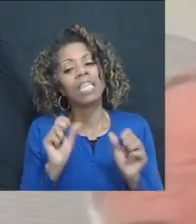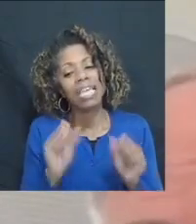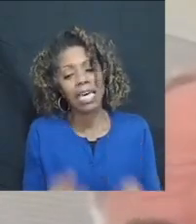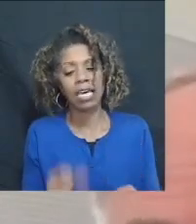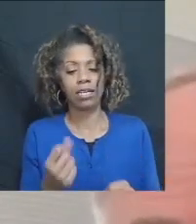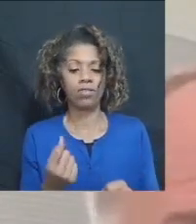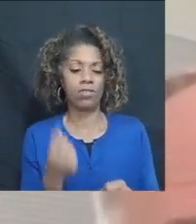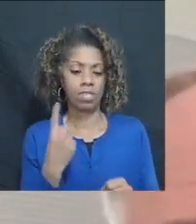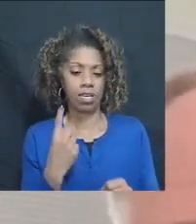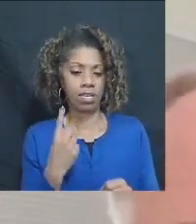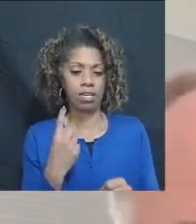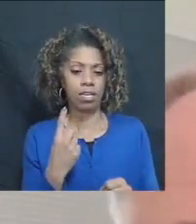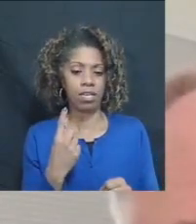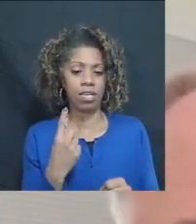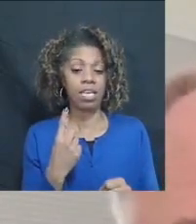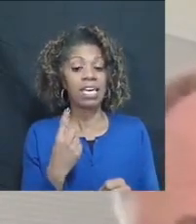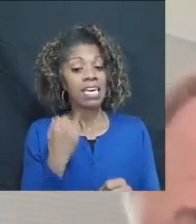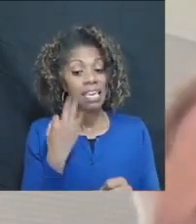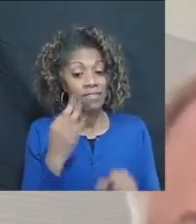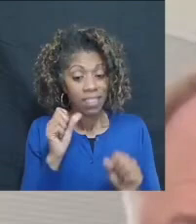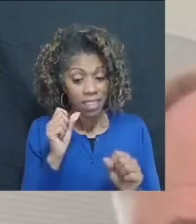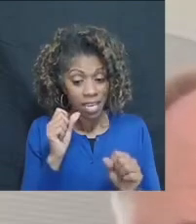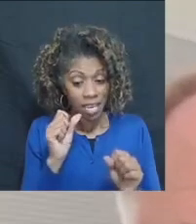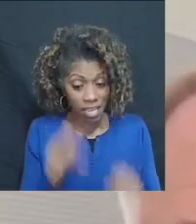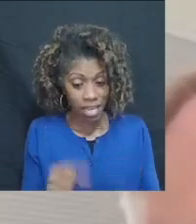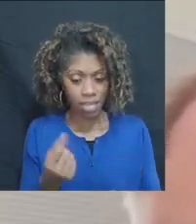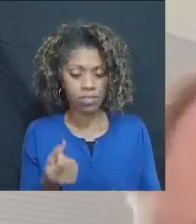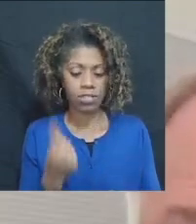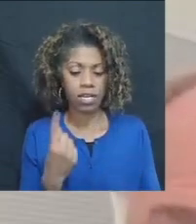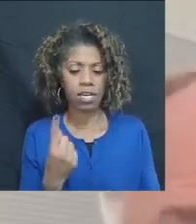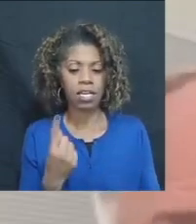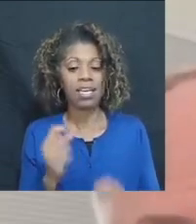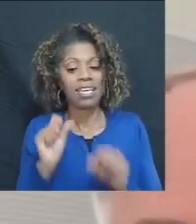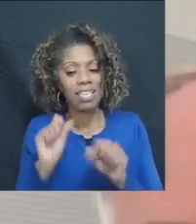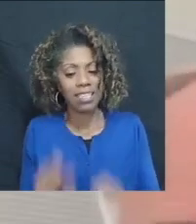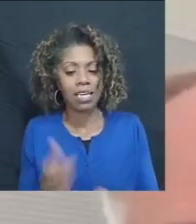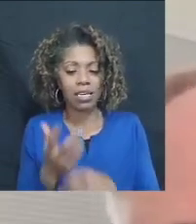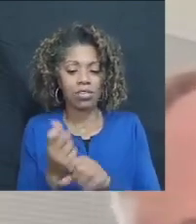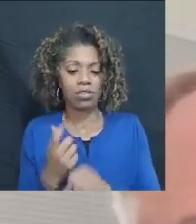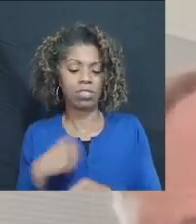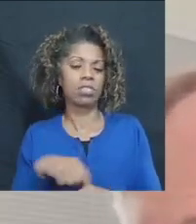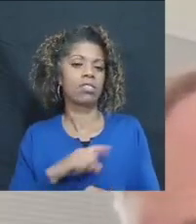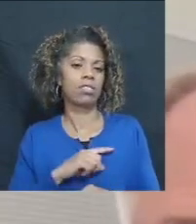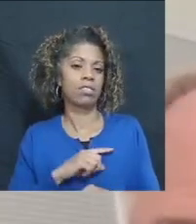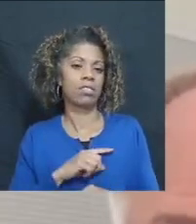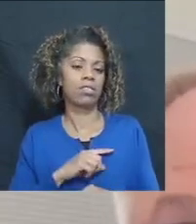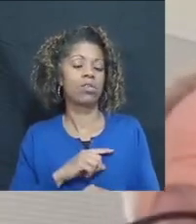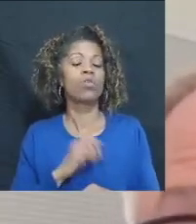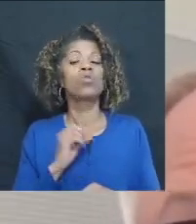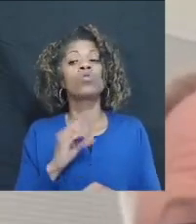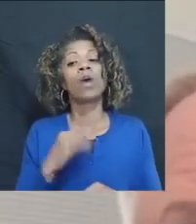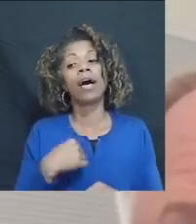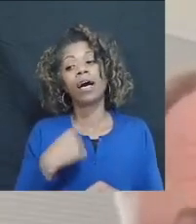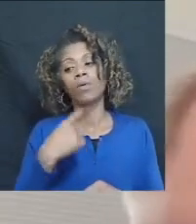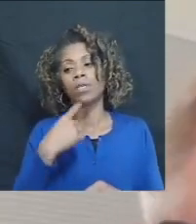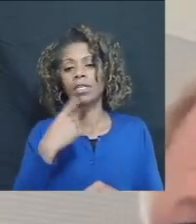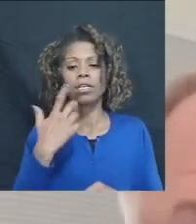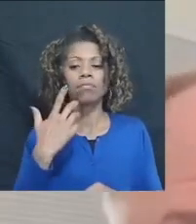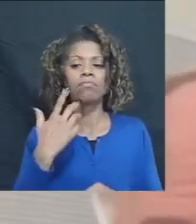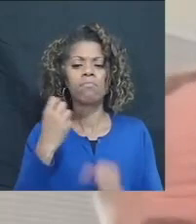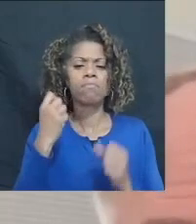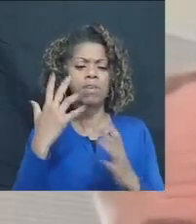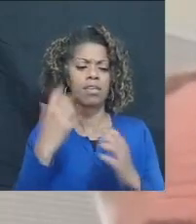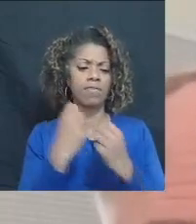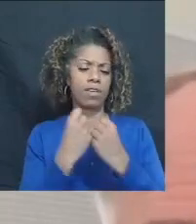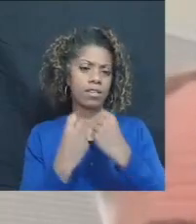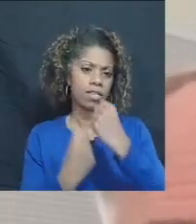philanthropy has run with that. And right now, I would say there are many foundations across the country and around the world doing